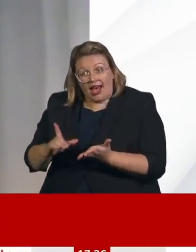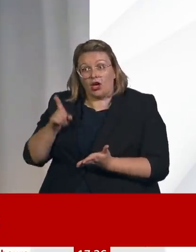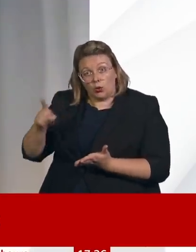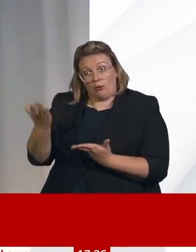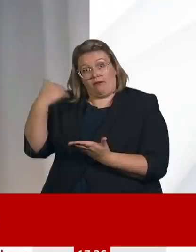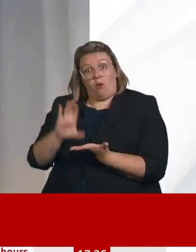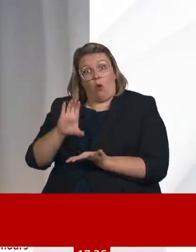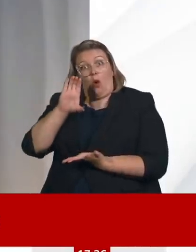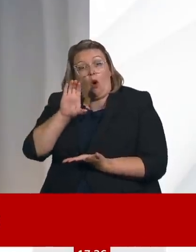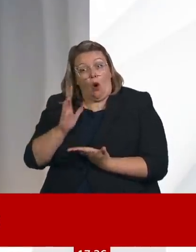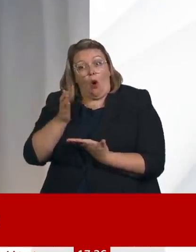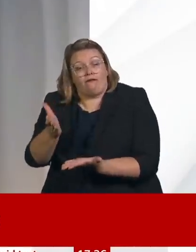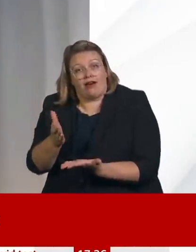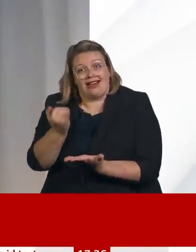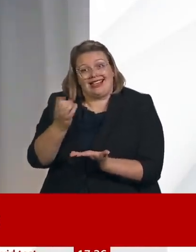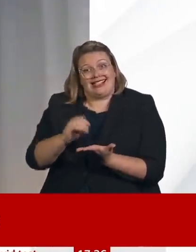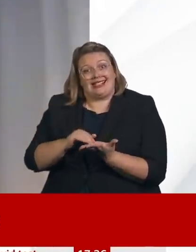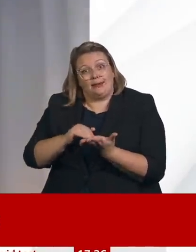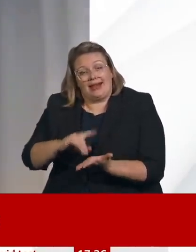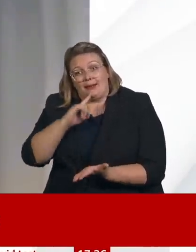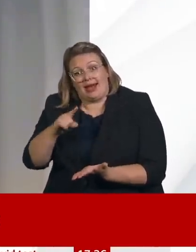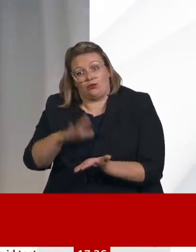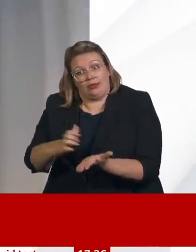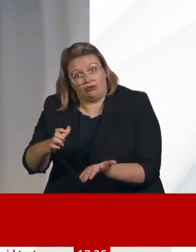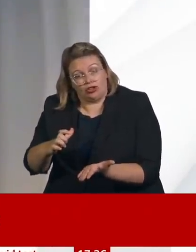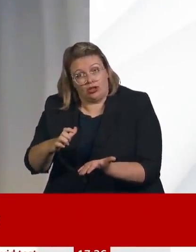offered earlier in the day? And more